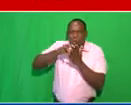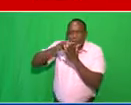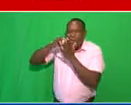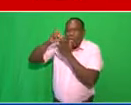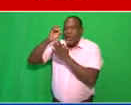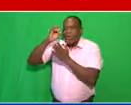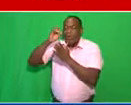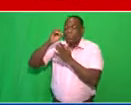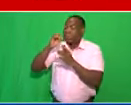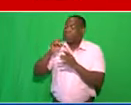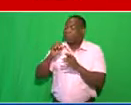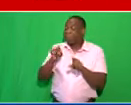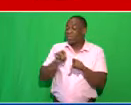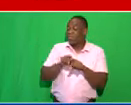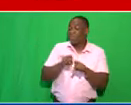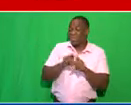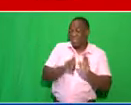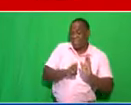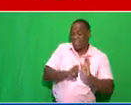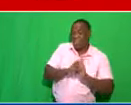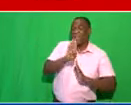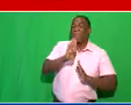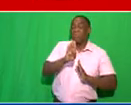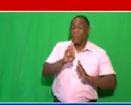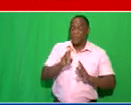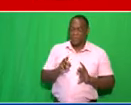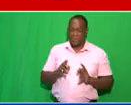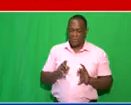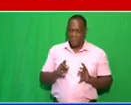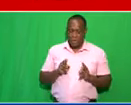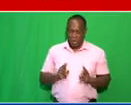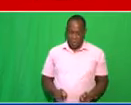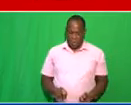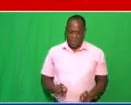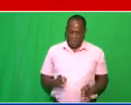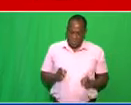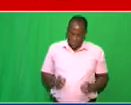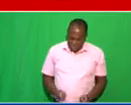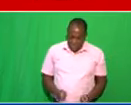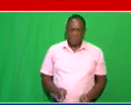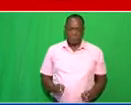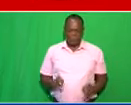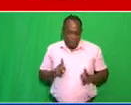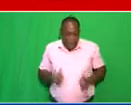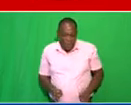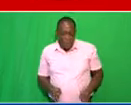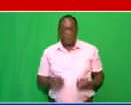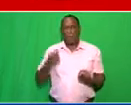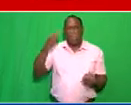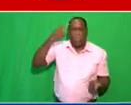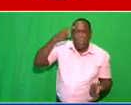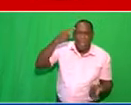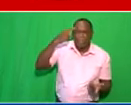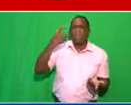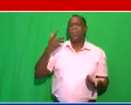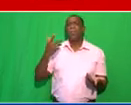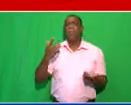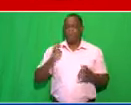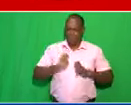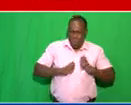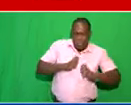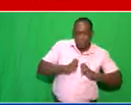at the development of the human person, looking at them physically, looking at mental well-being,